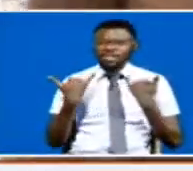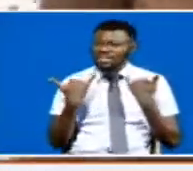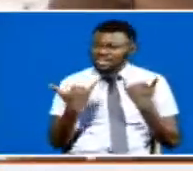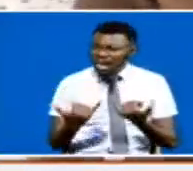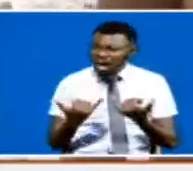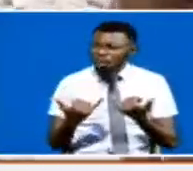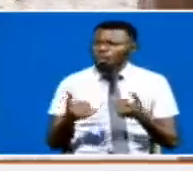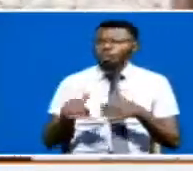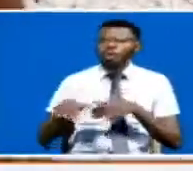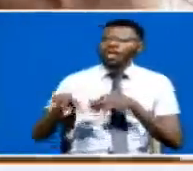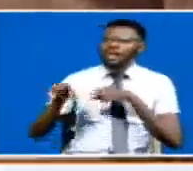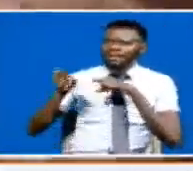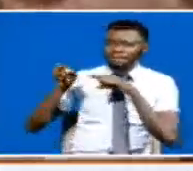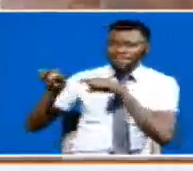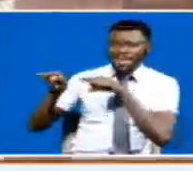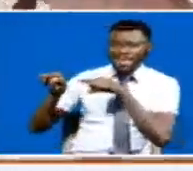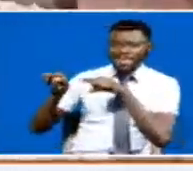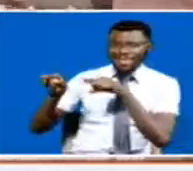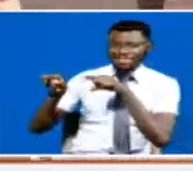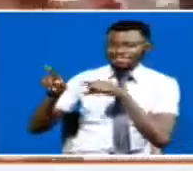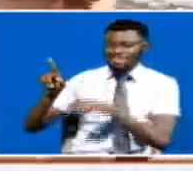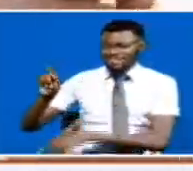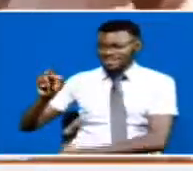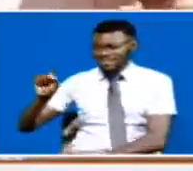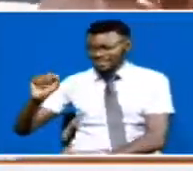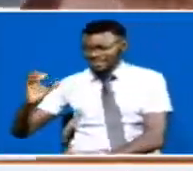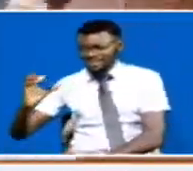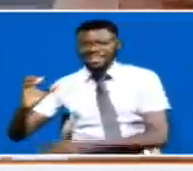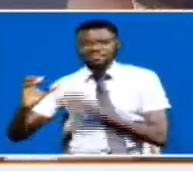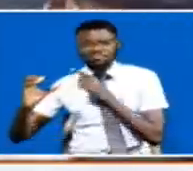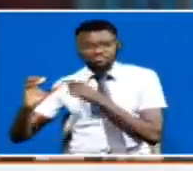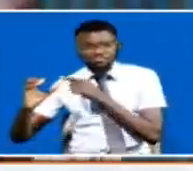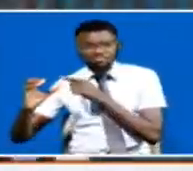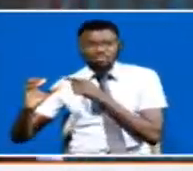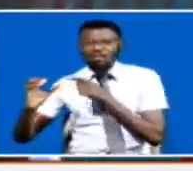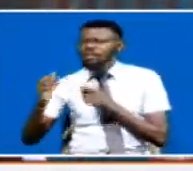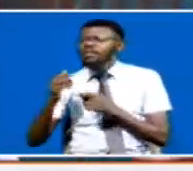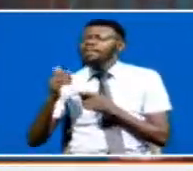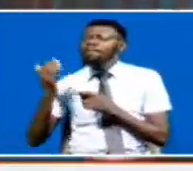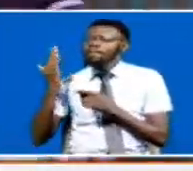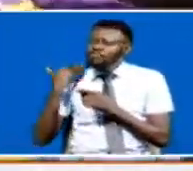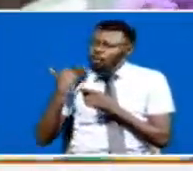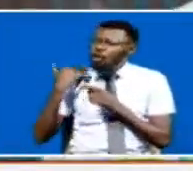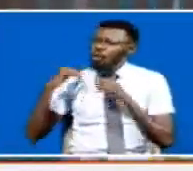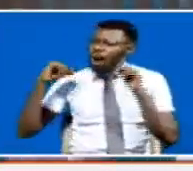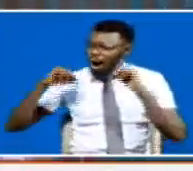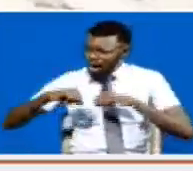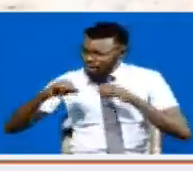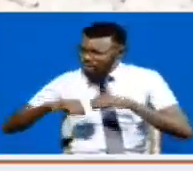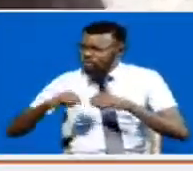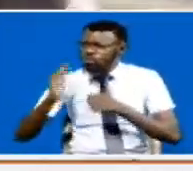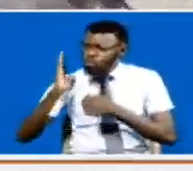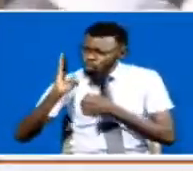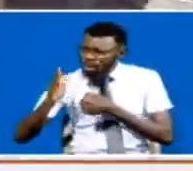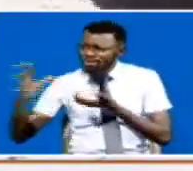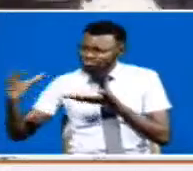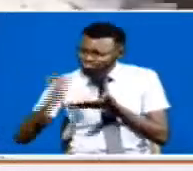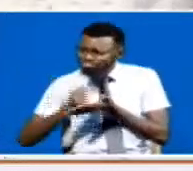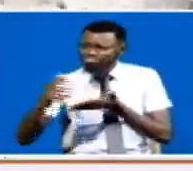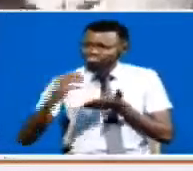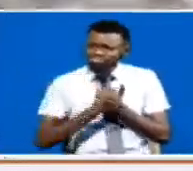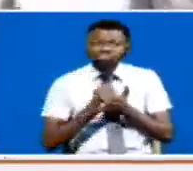Teacher Service Commission, TSC, saying this is per their earlier agreement, a move that may spell doom for more